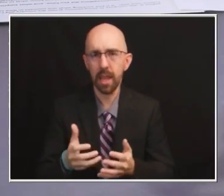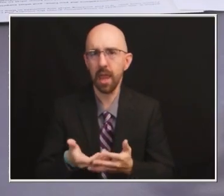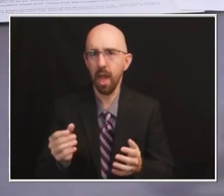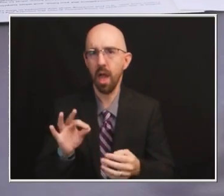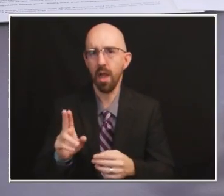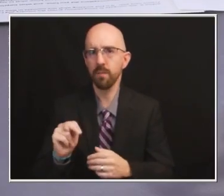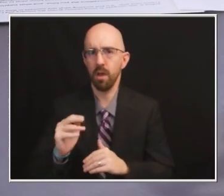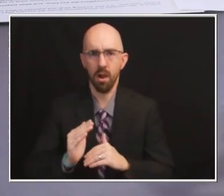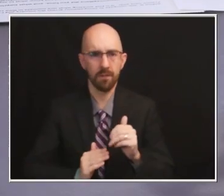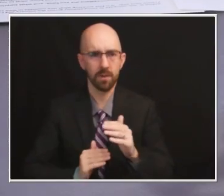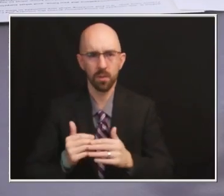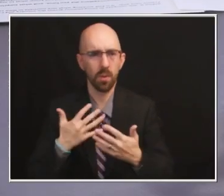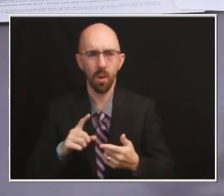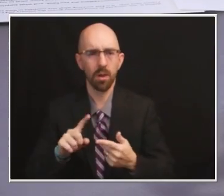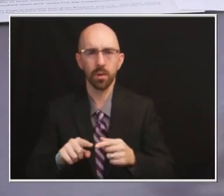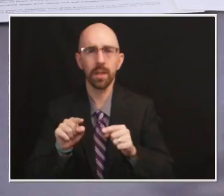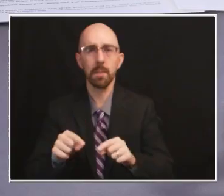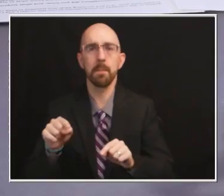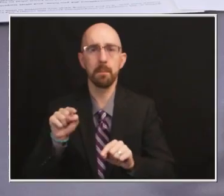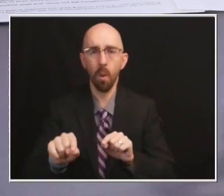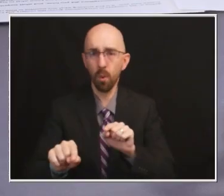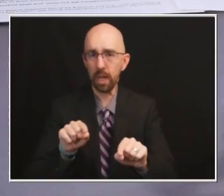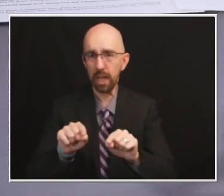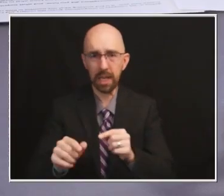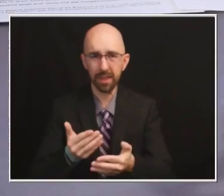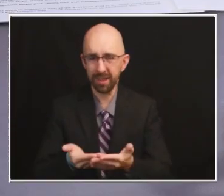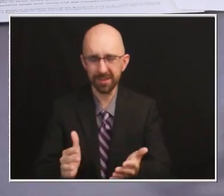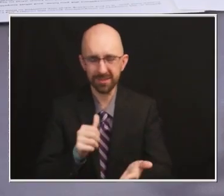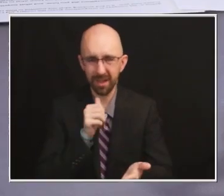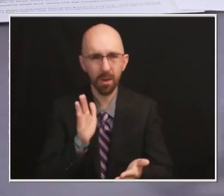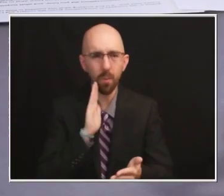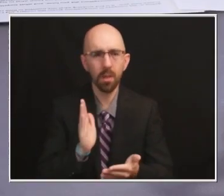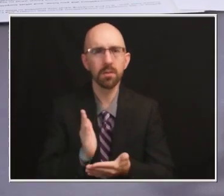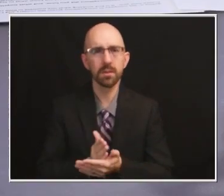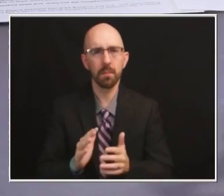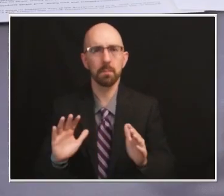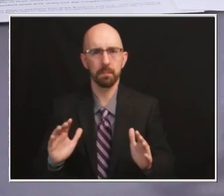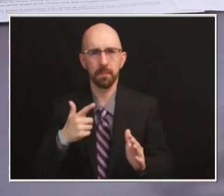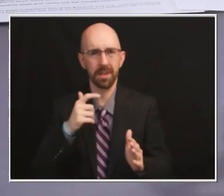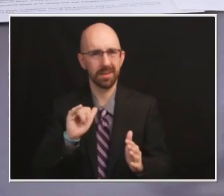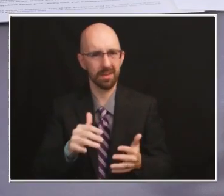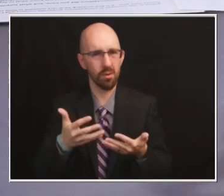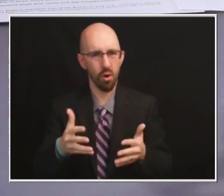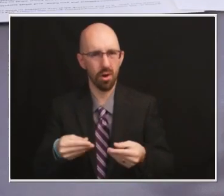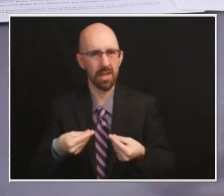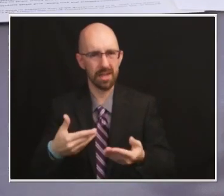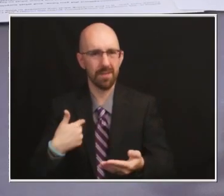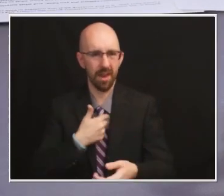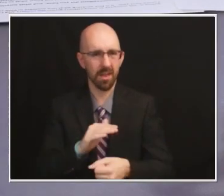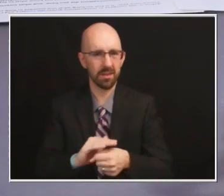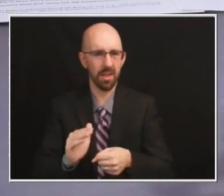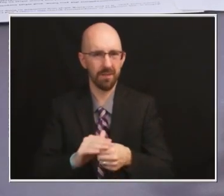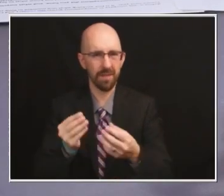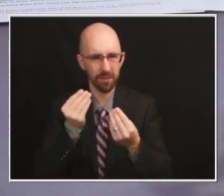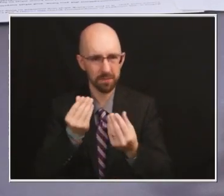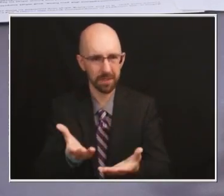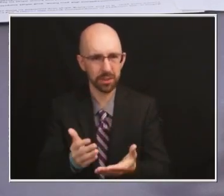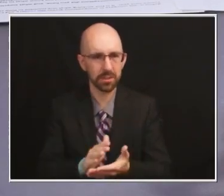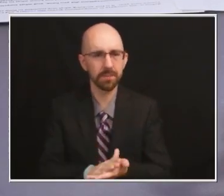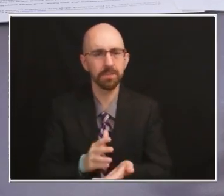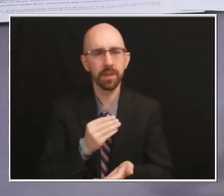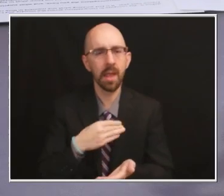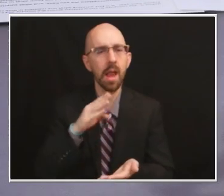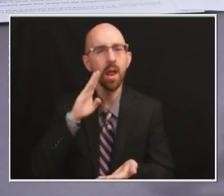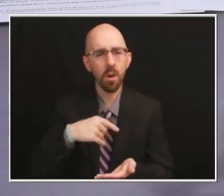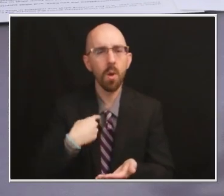not just going to keep poking and prodding at things. We are going to stop, because that's already given us enough information. And I know we are kind